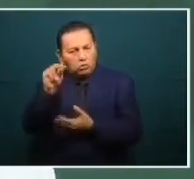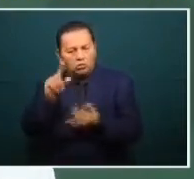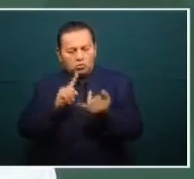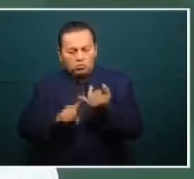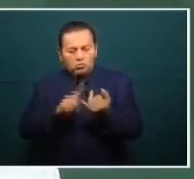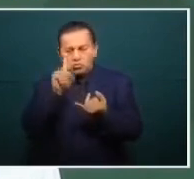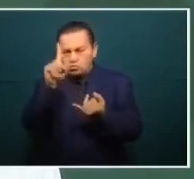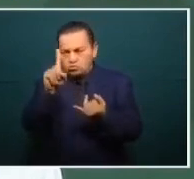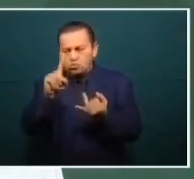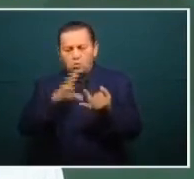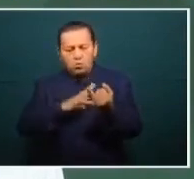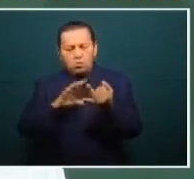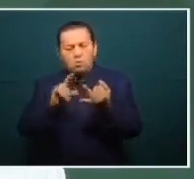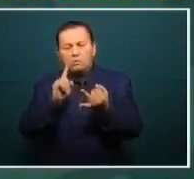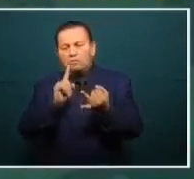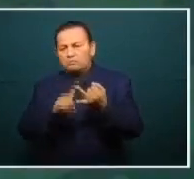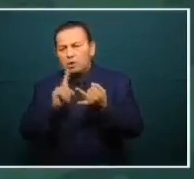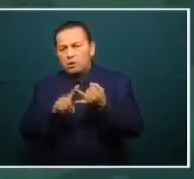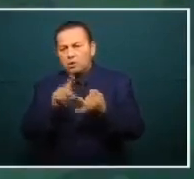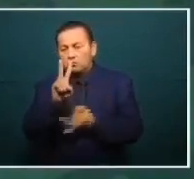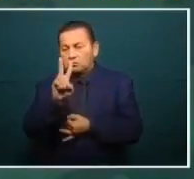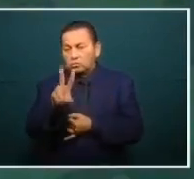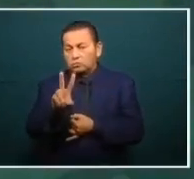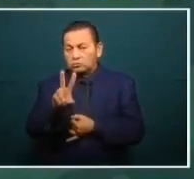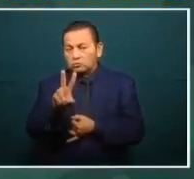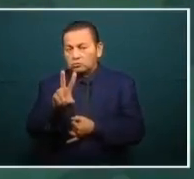not to apply tariffs and levies.